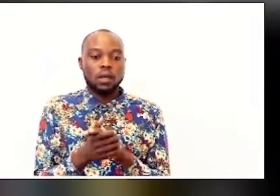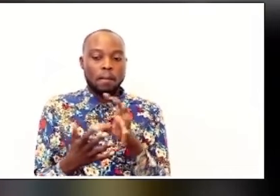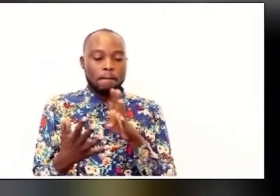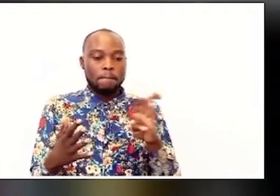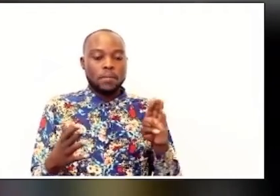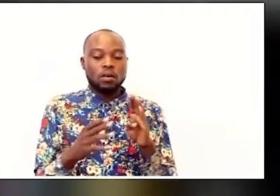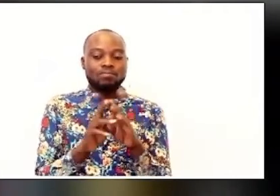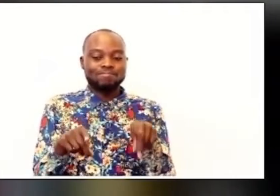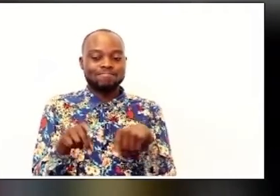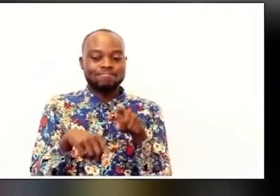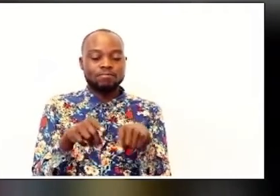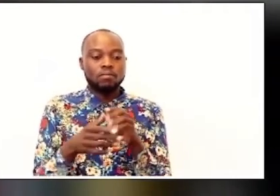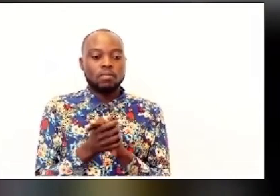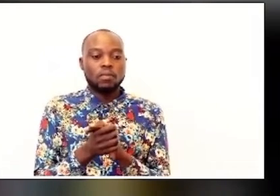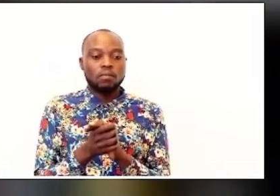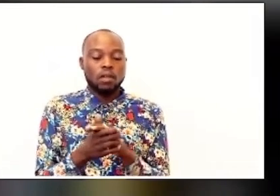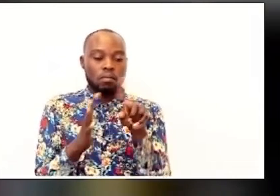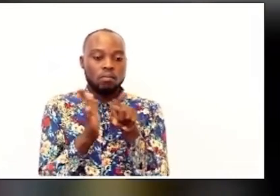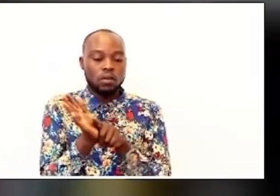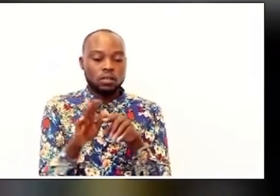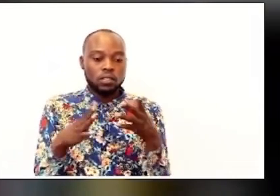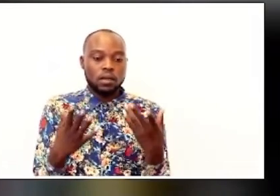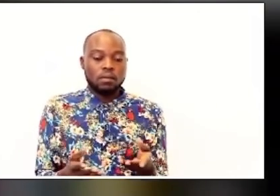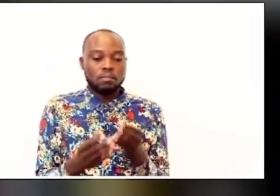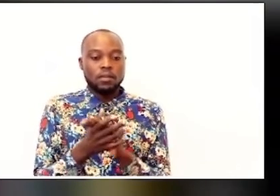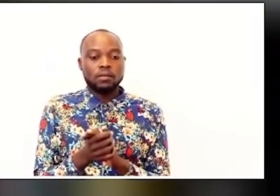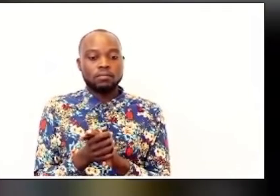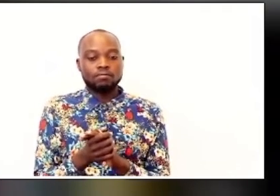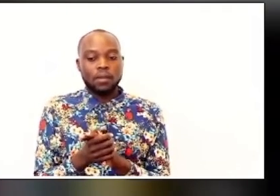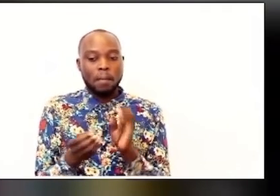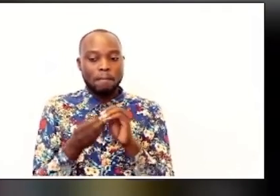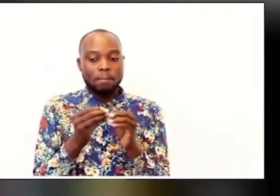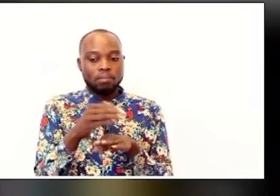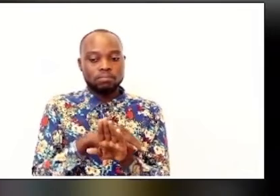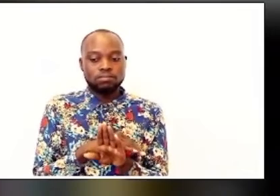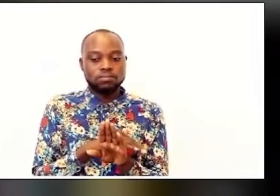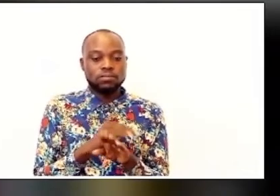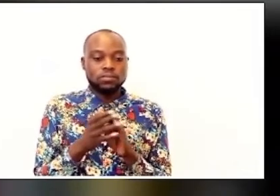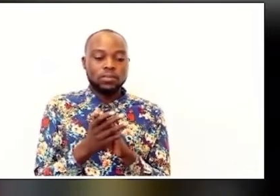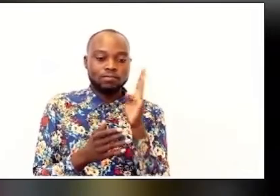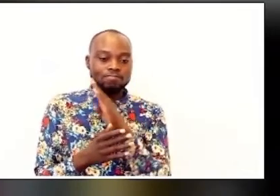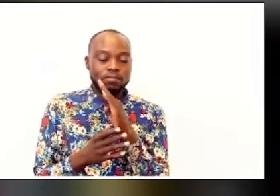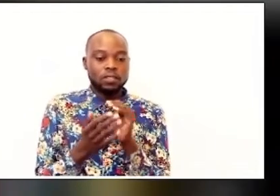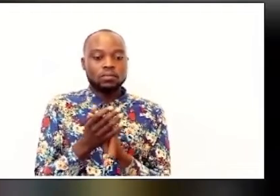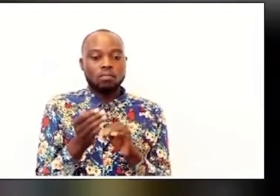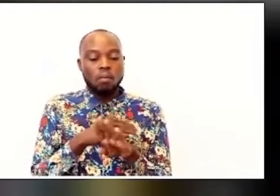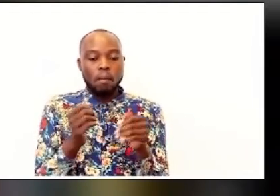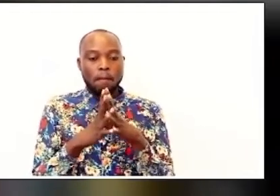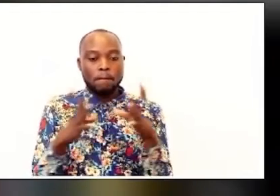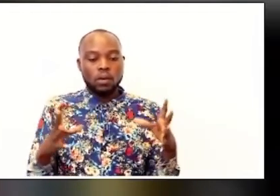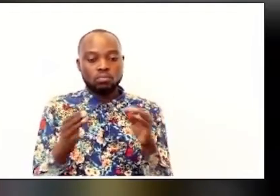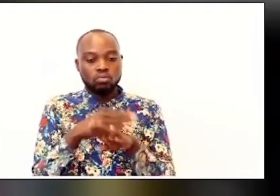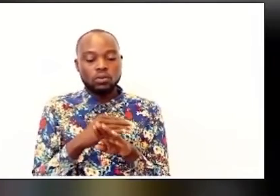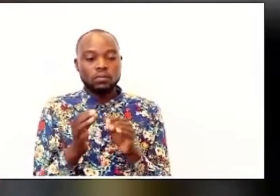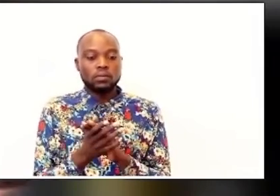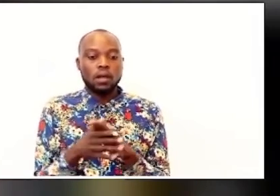tourists. And so the policies that encourage exports end up leading to more imports. And what are the imports that it